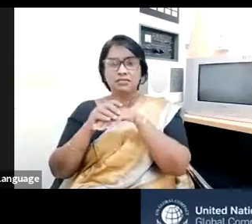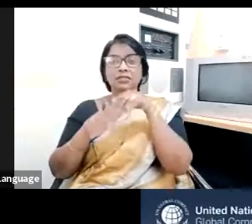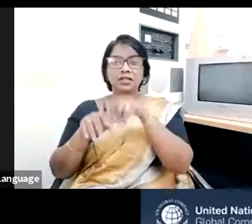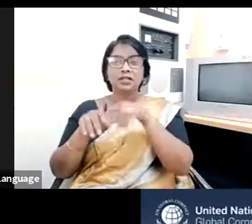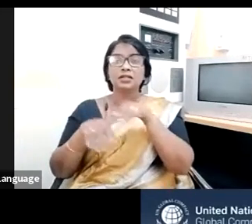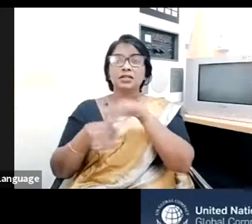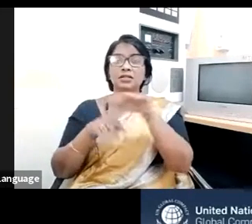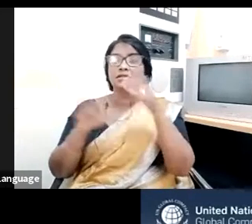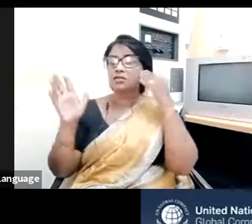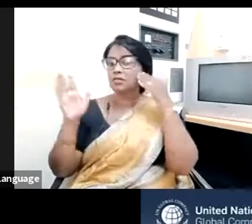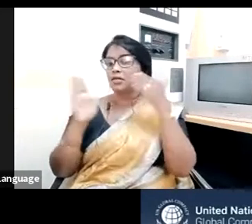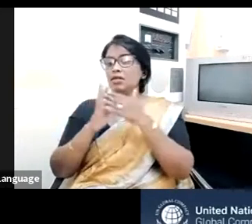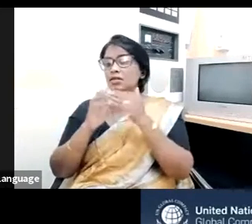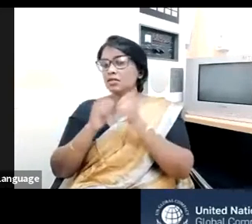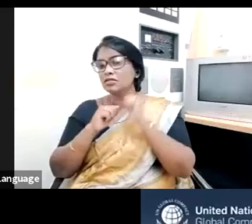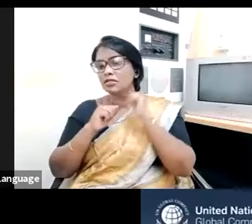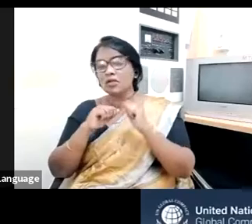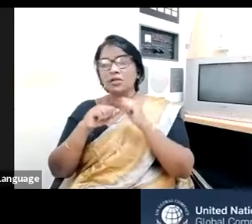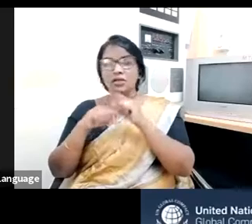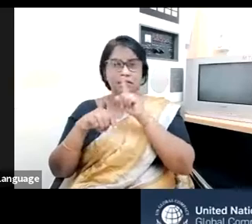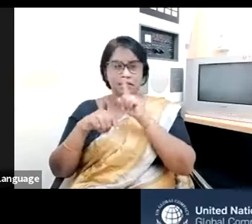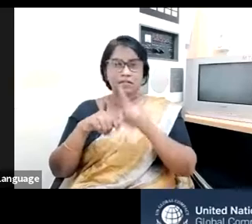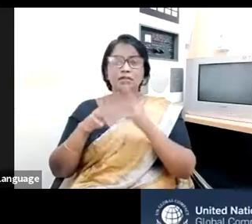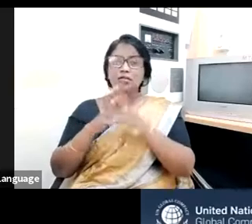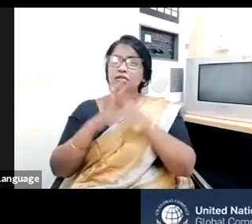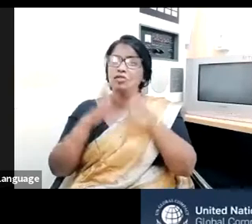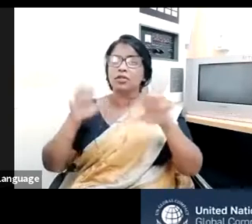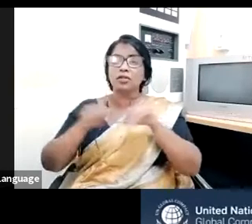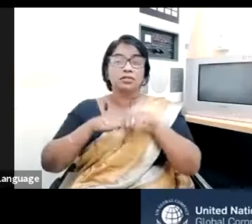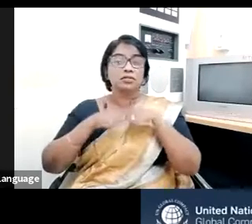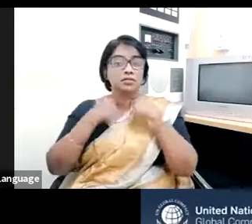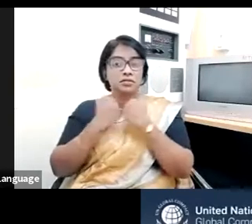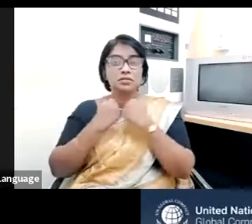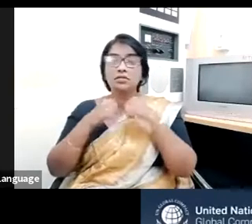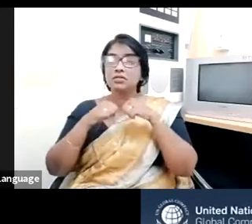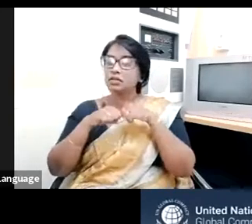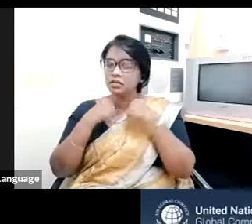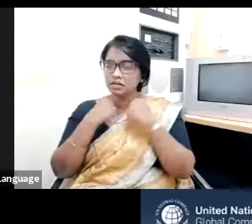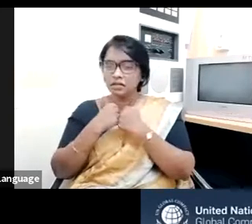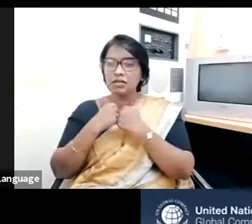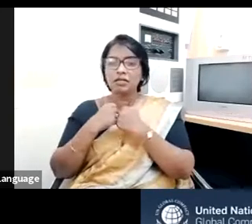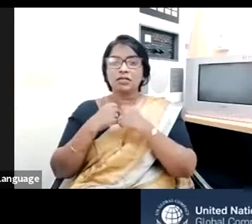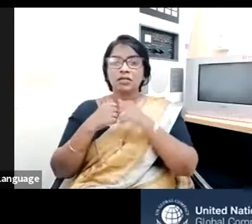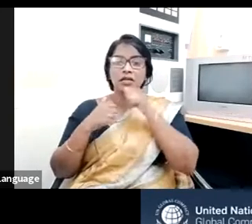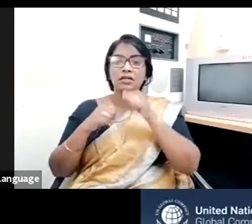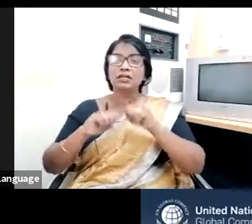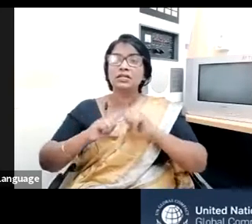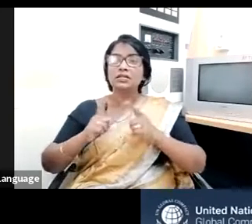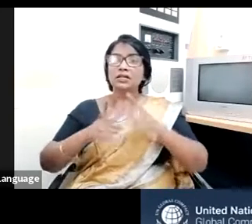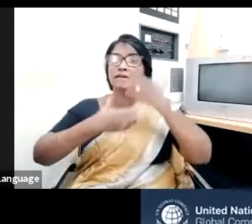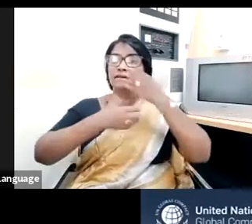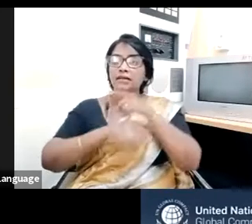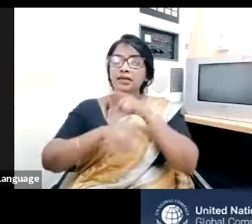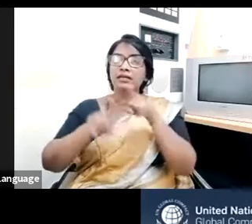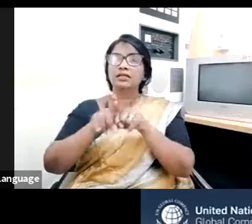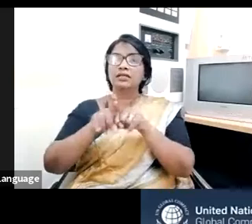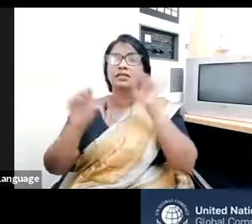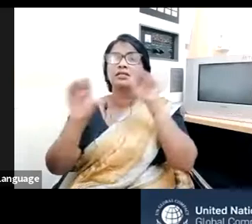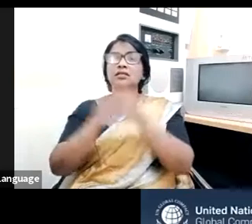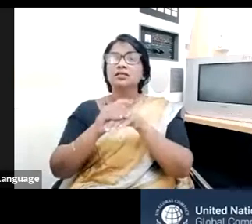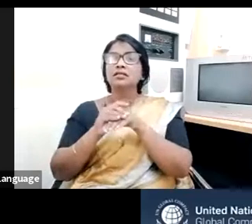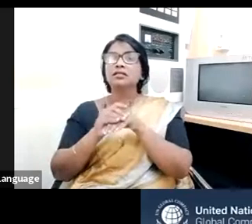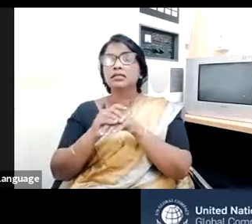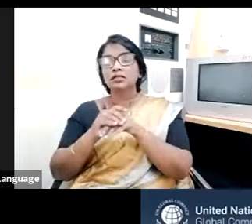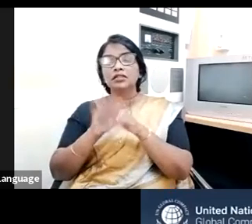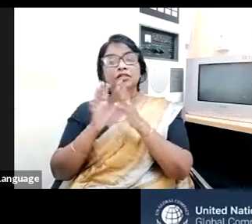companies integrating biodiversity and environment as a matter of their core business, especially companies in tourism and